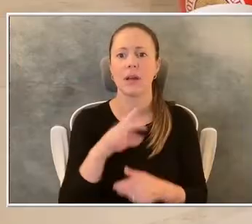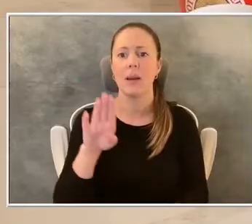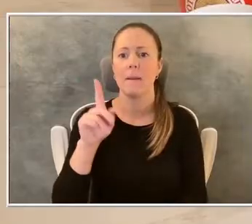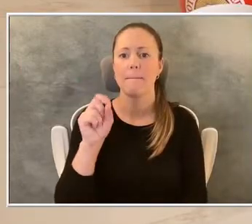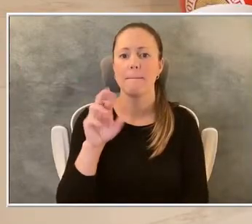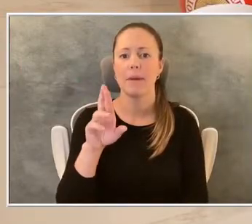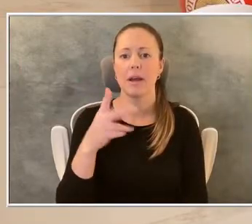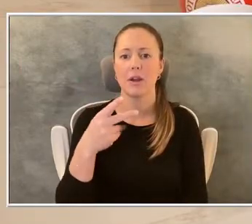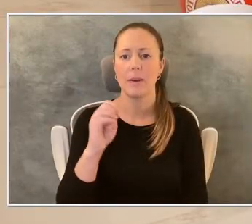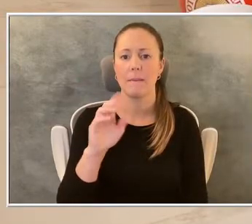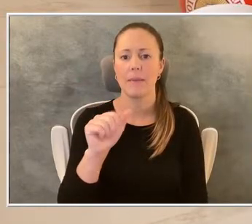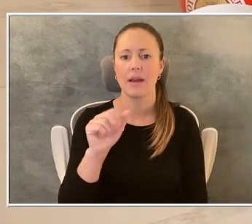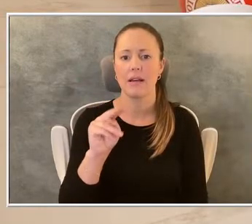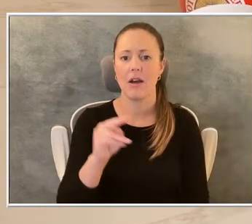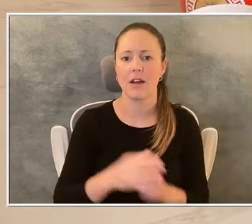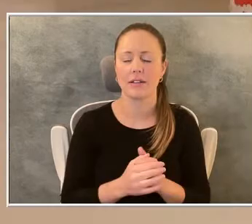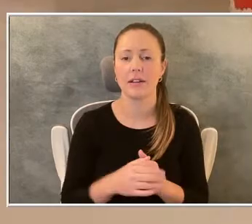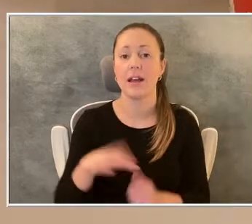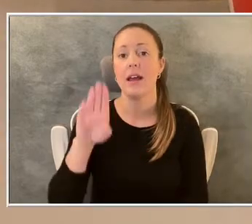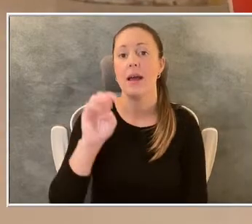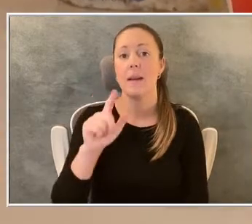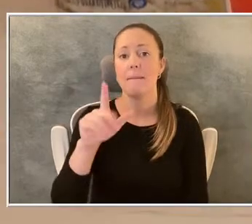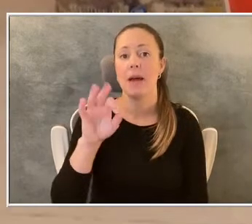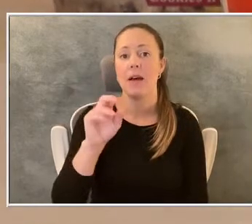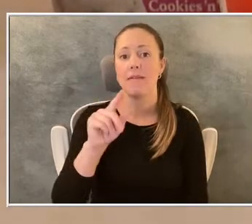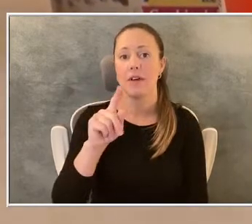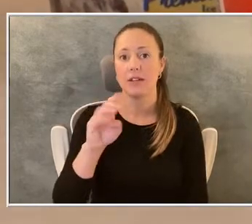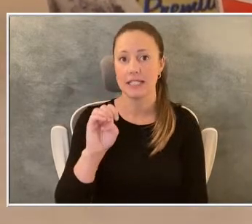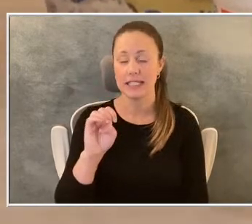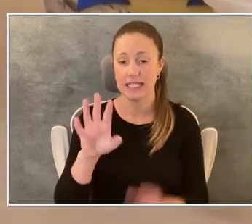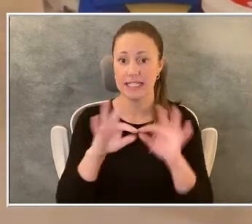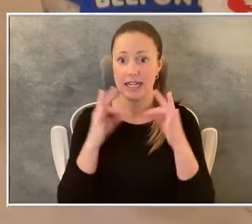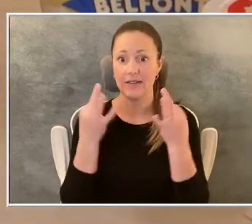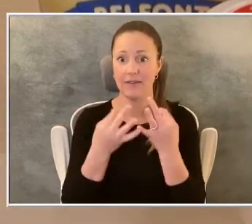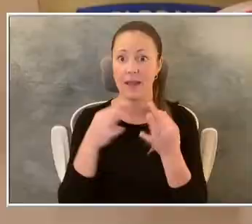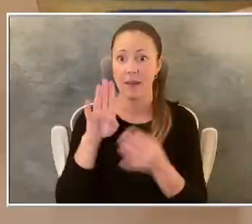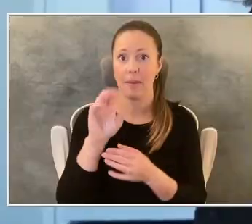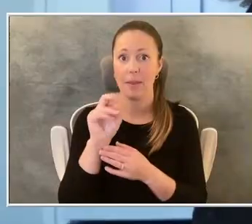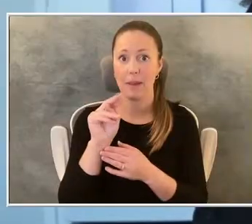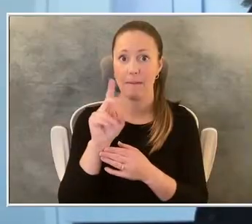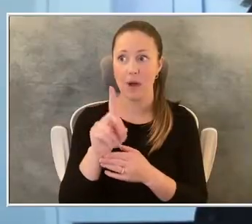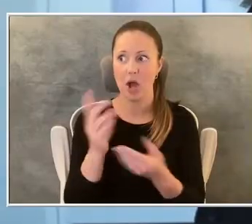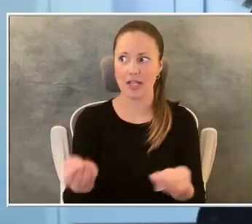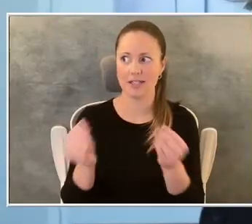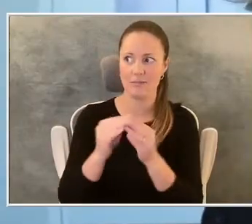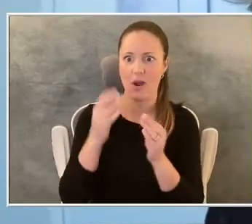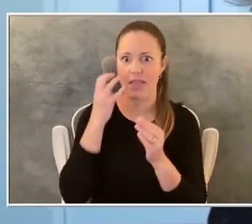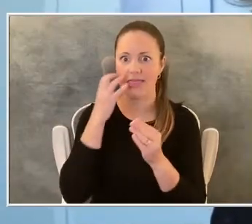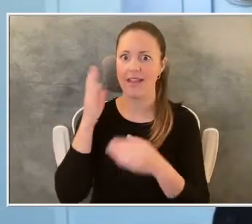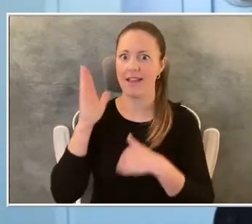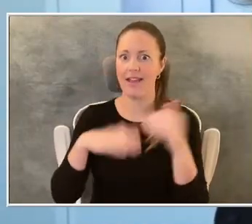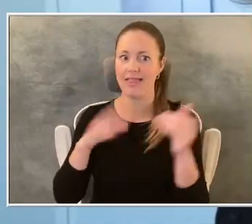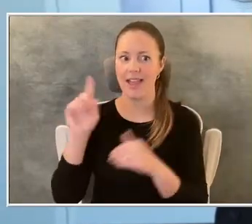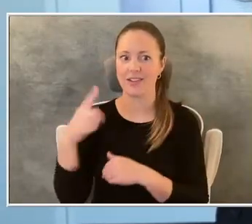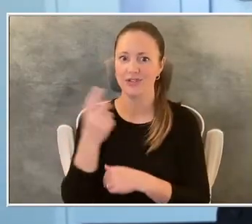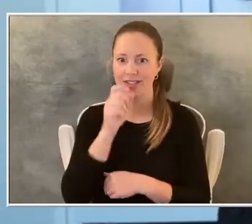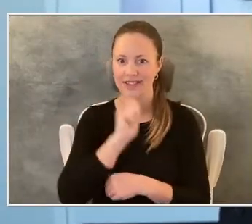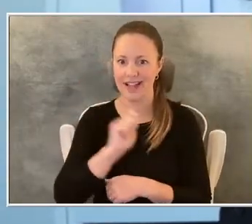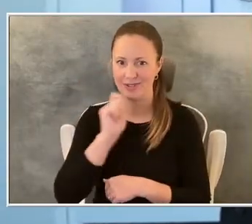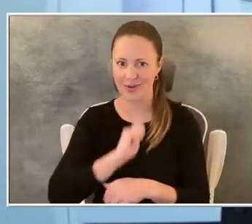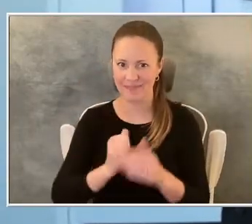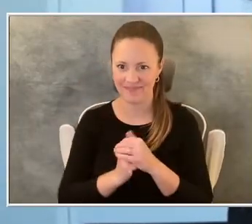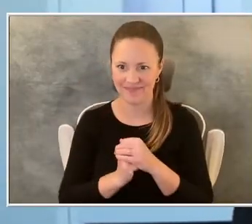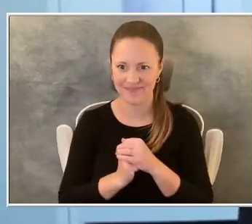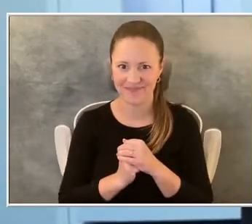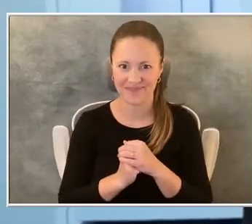Belfonte family bond is, well, thicker than ice cream. Yeah, I like butter pecan. Yeah, I don't